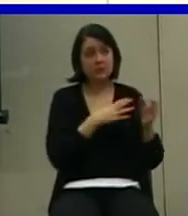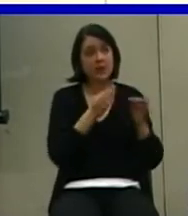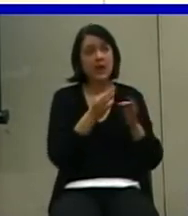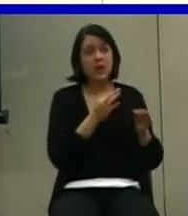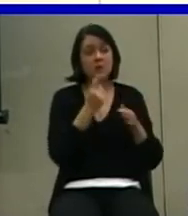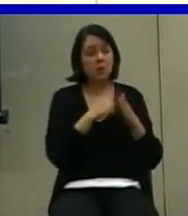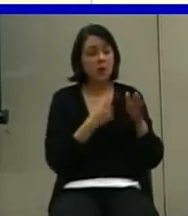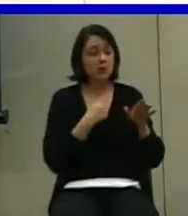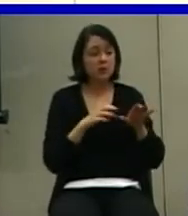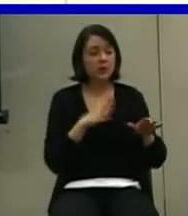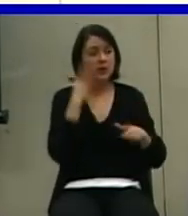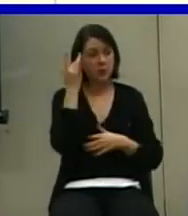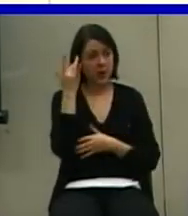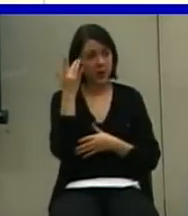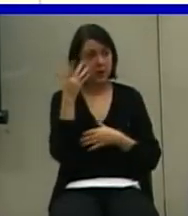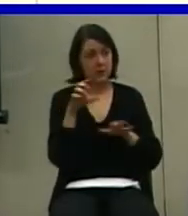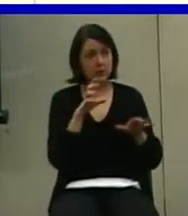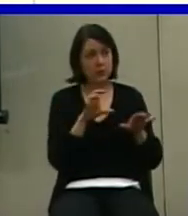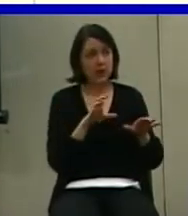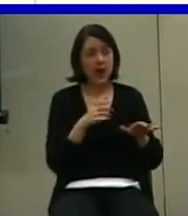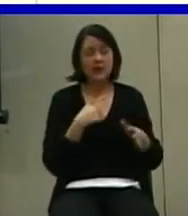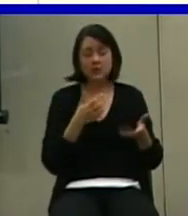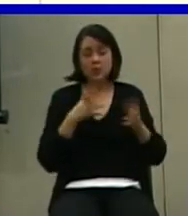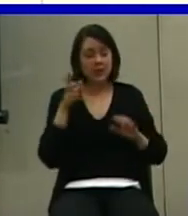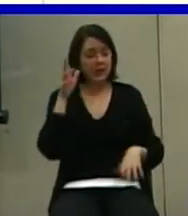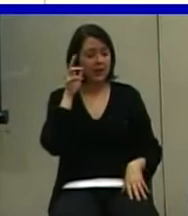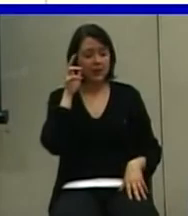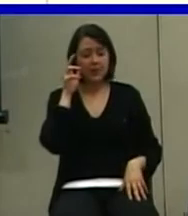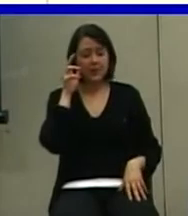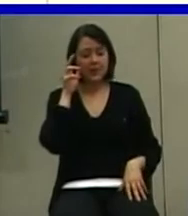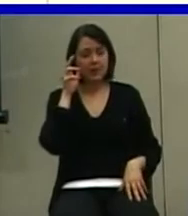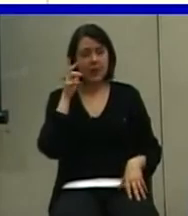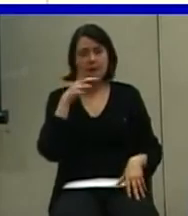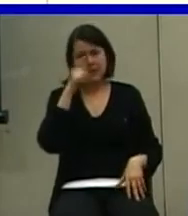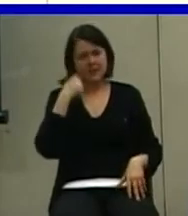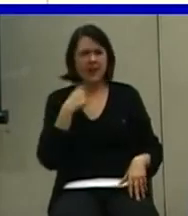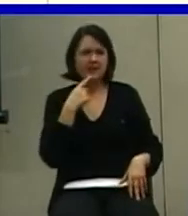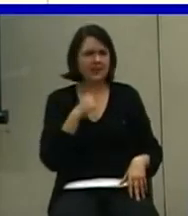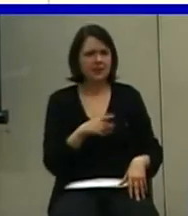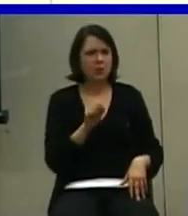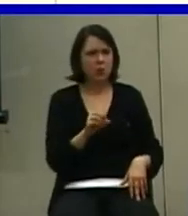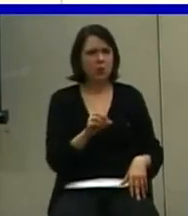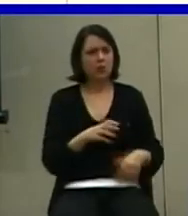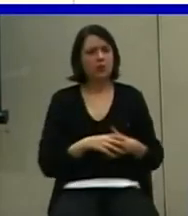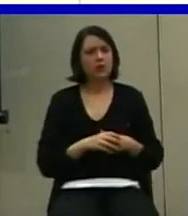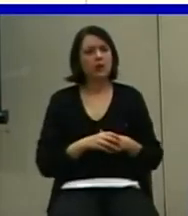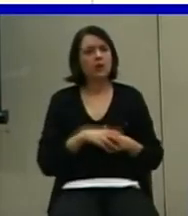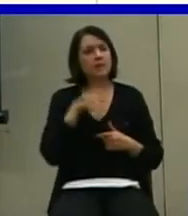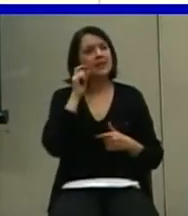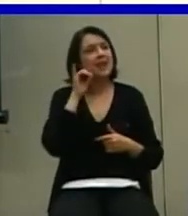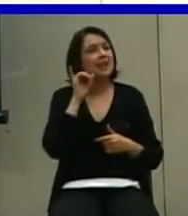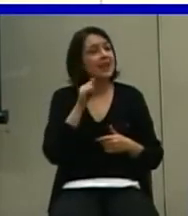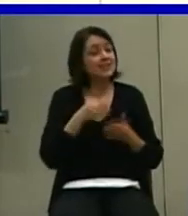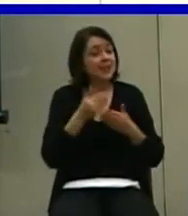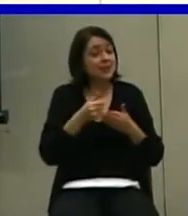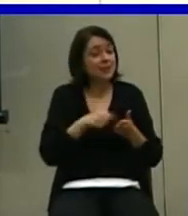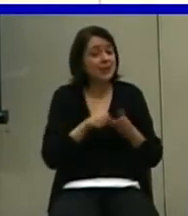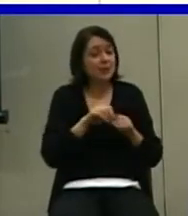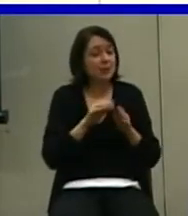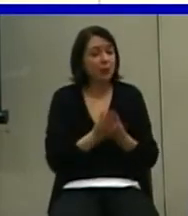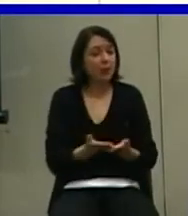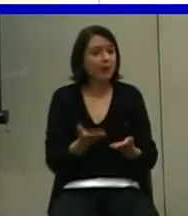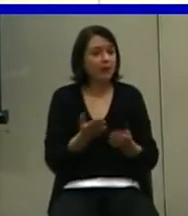this. And here are things that I don't want to hear. Because I said so. Because that's the next page in the